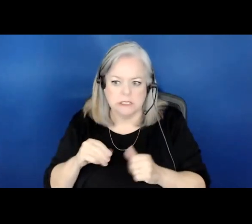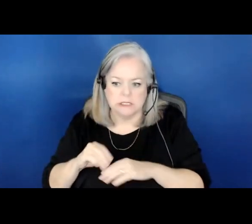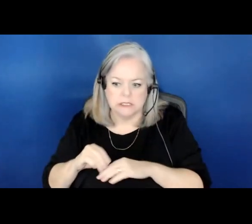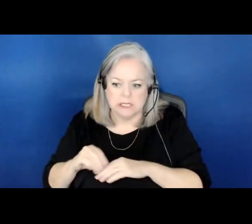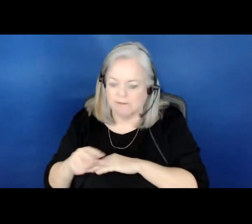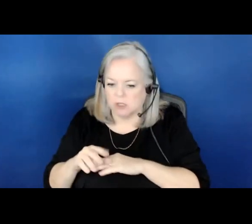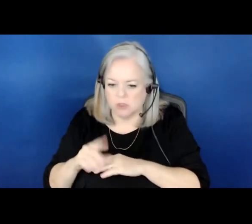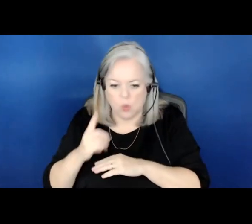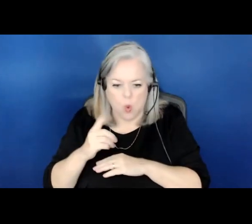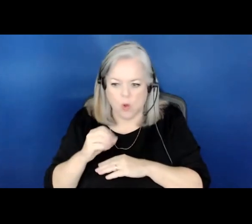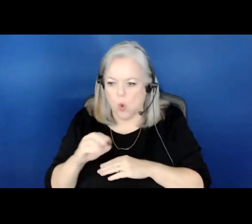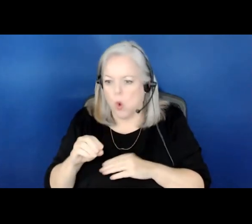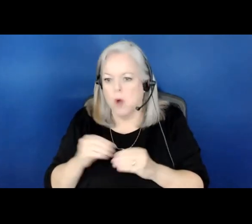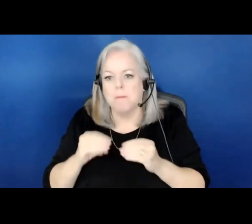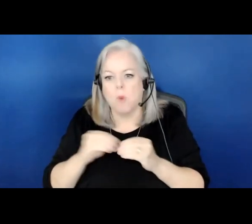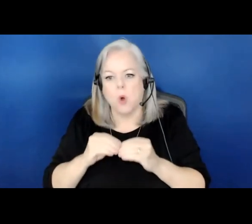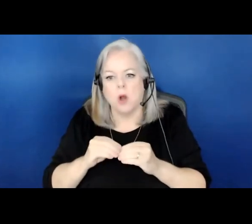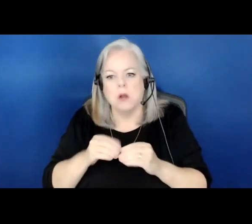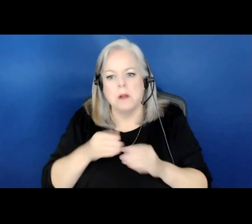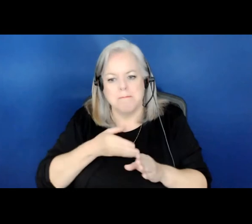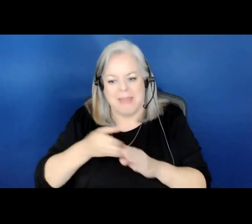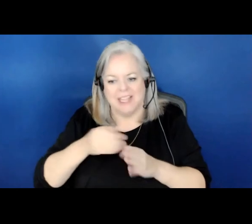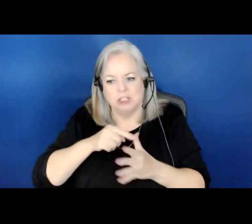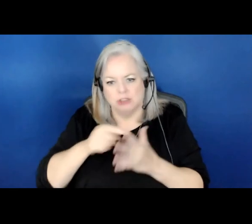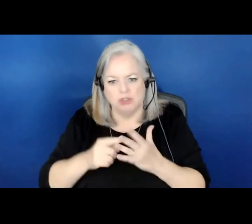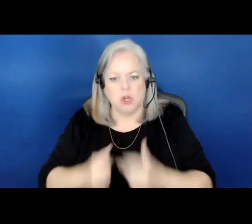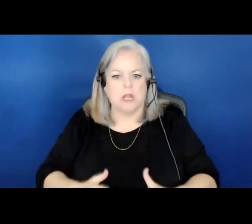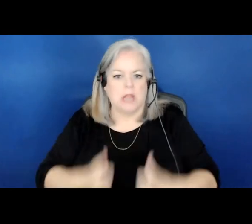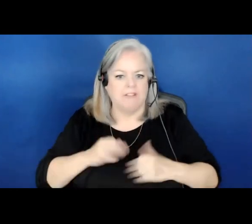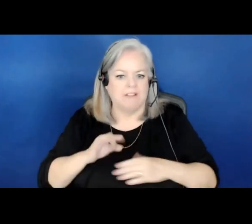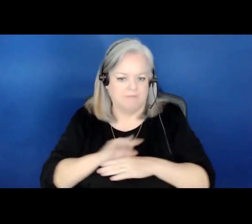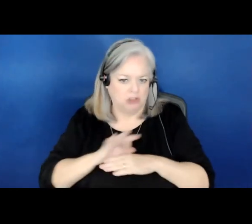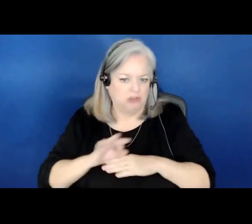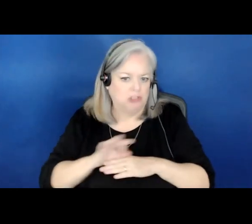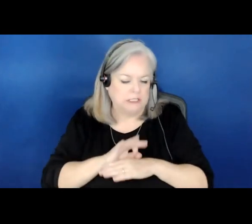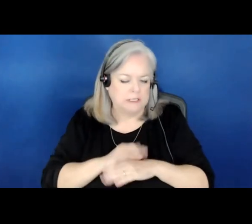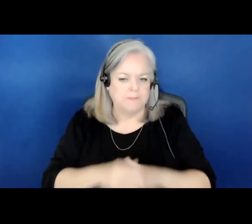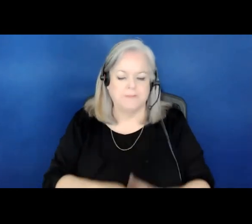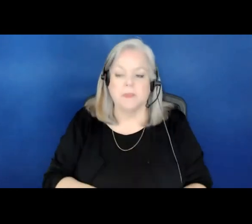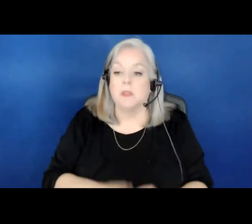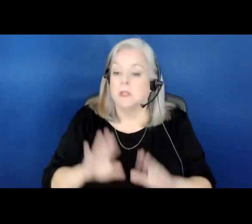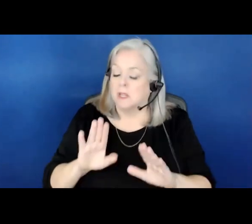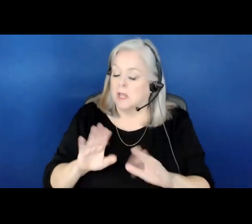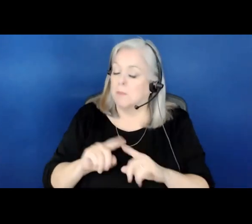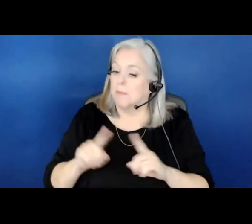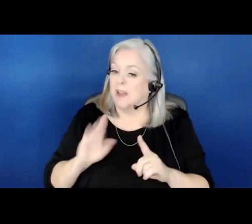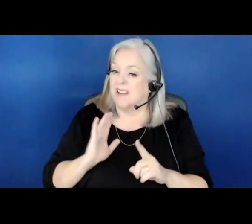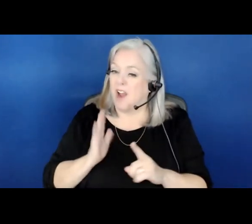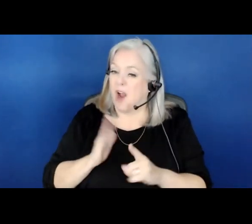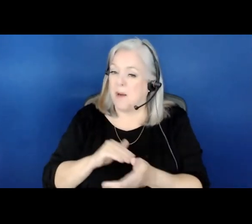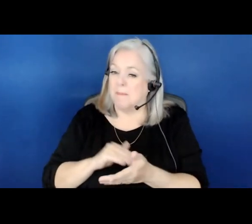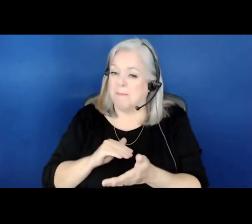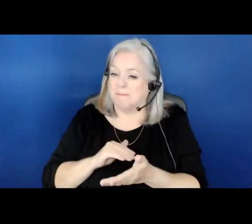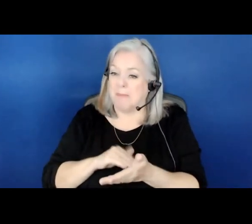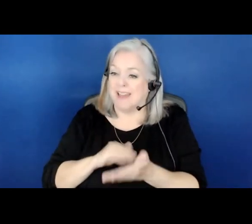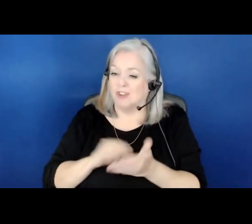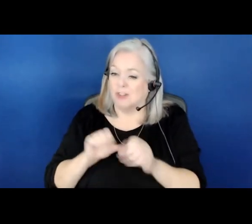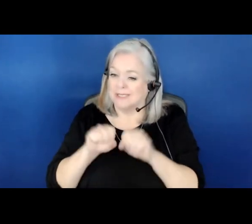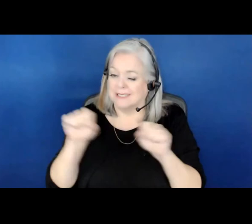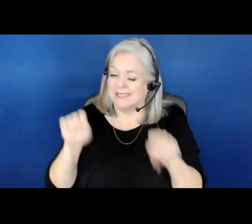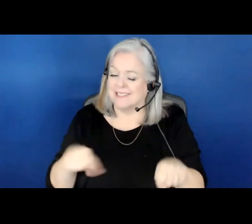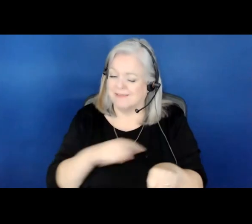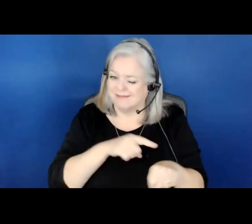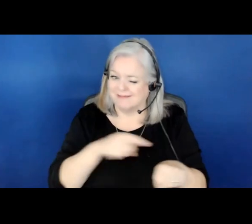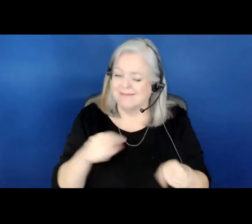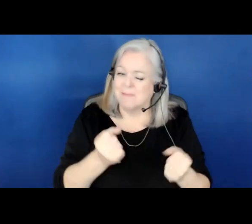one or more major life functions. However, our medical system, as many of us know and have experienced